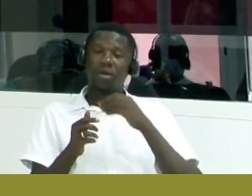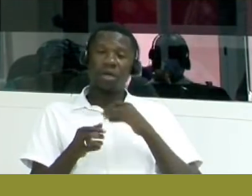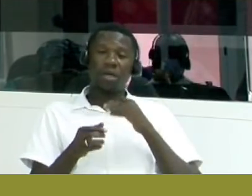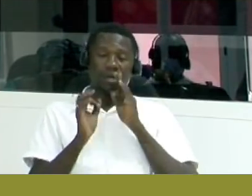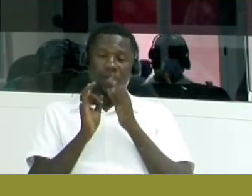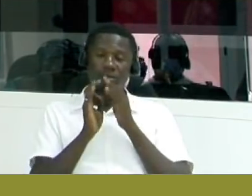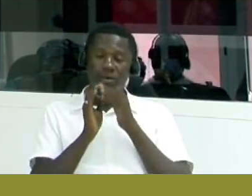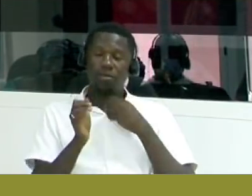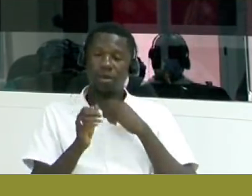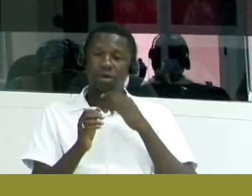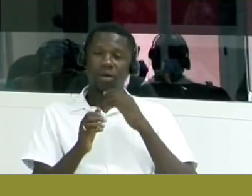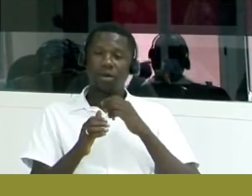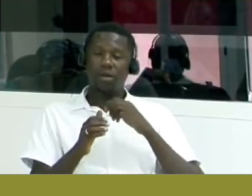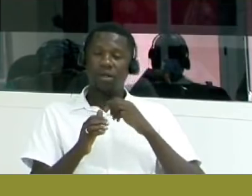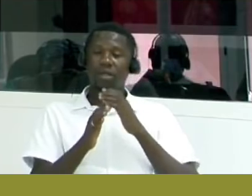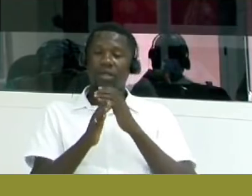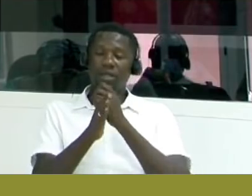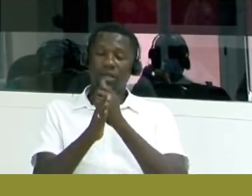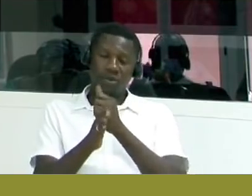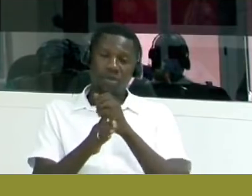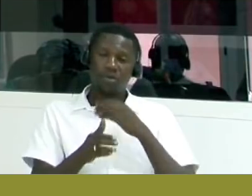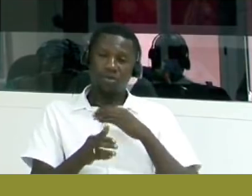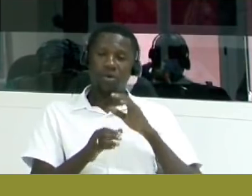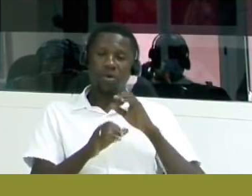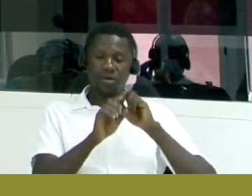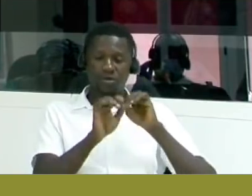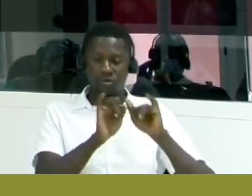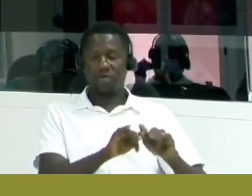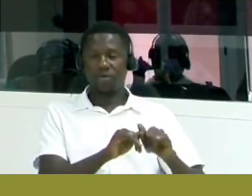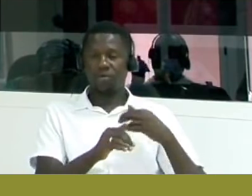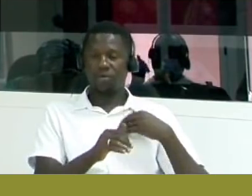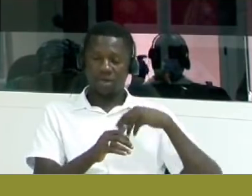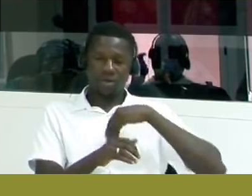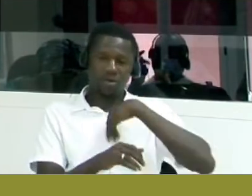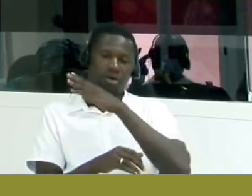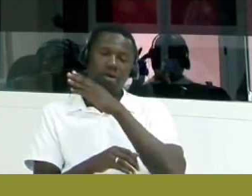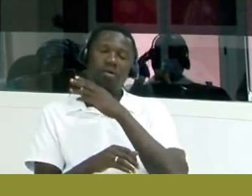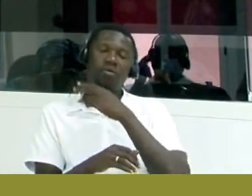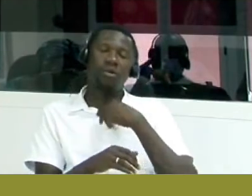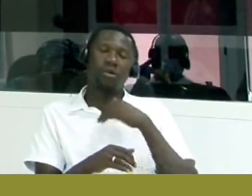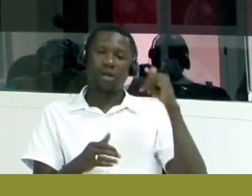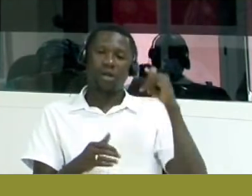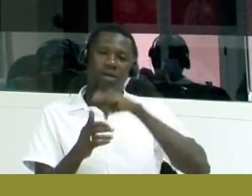to me when I come back. And I left and went to the airport.